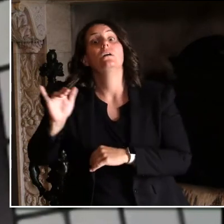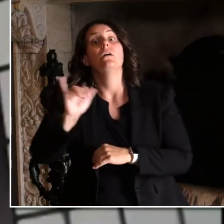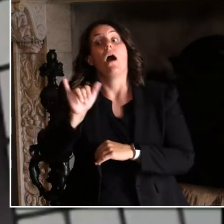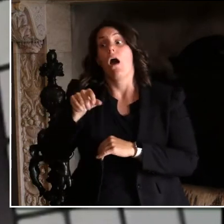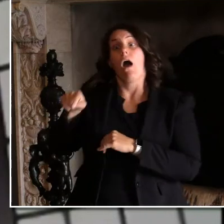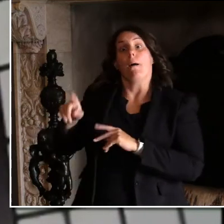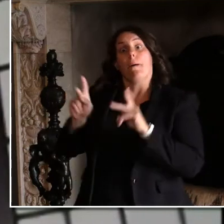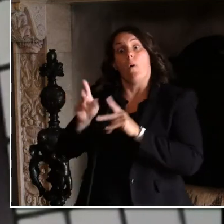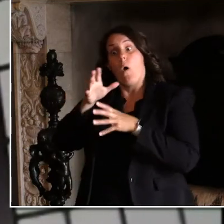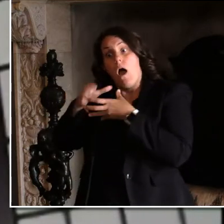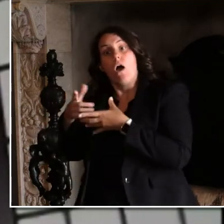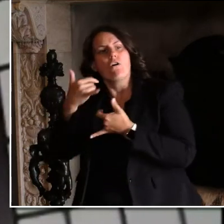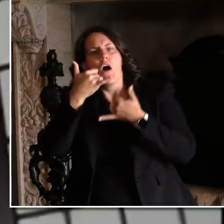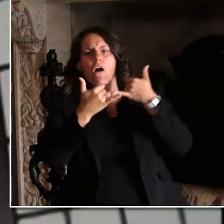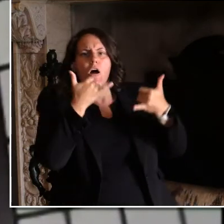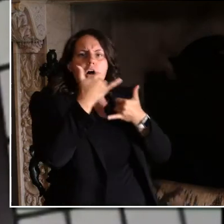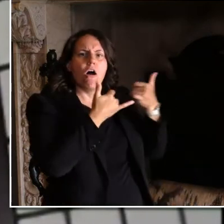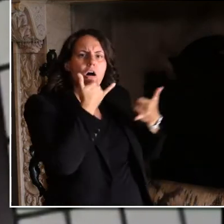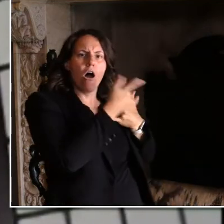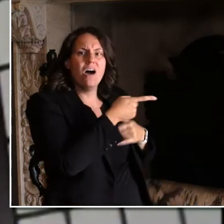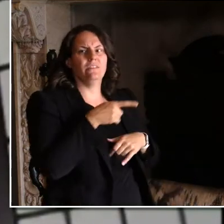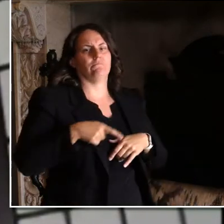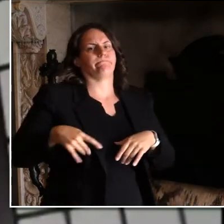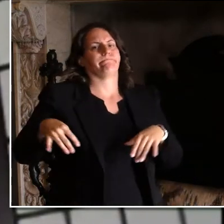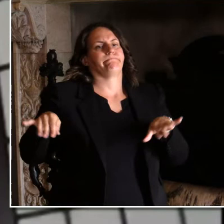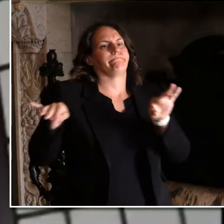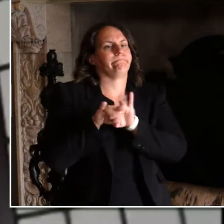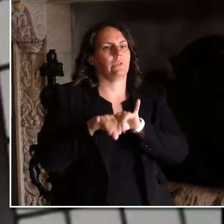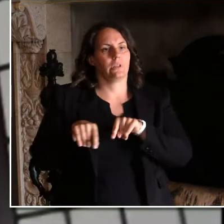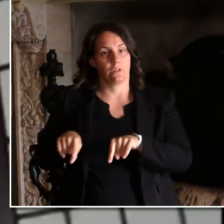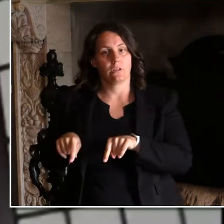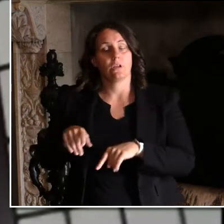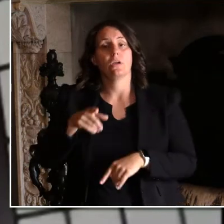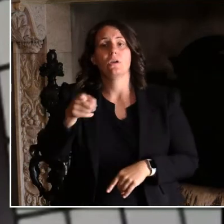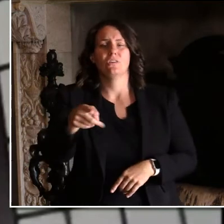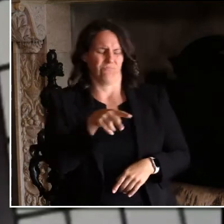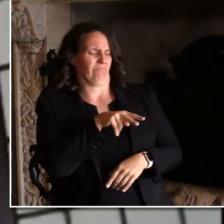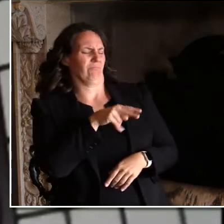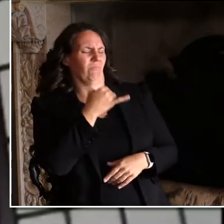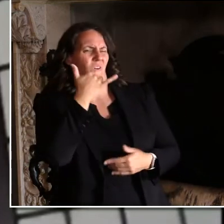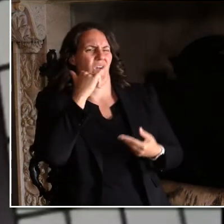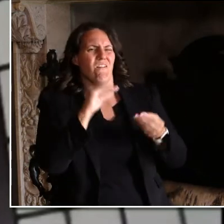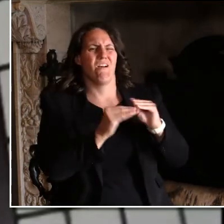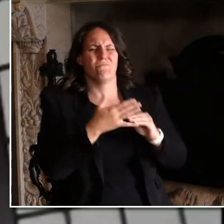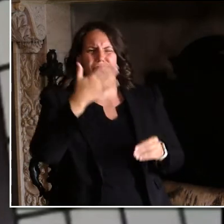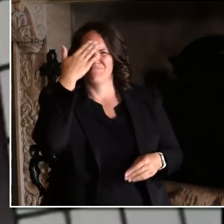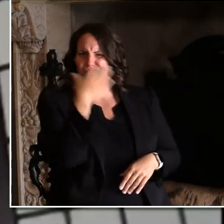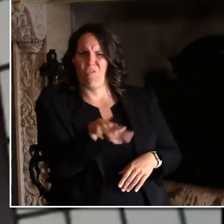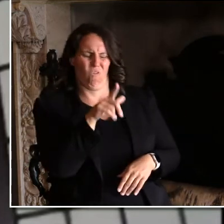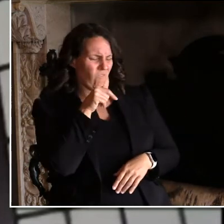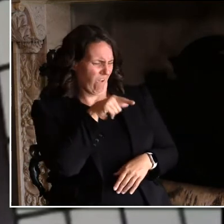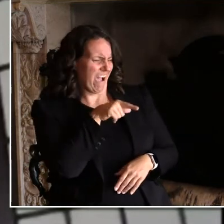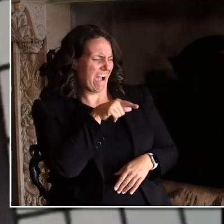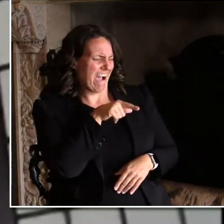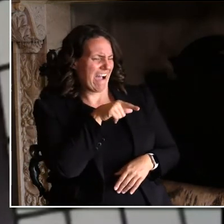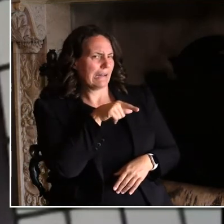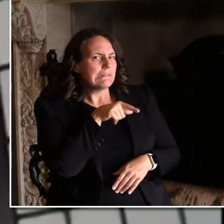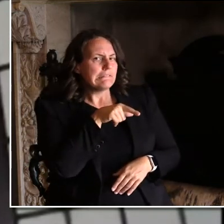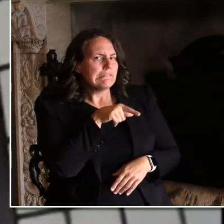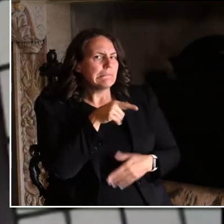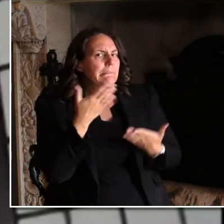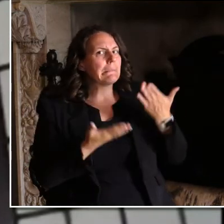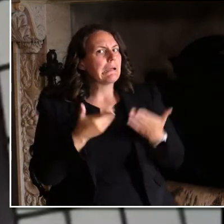contact tracer calls you, and to answer their questions as thoroughly as you can. If a contact tracer calls, please remember that all calls